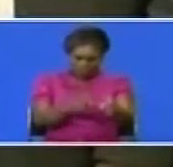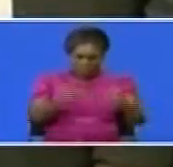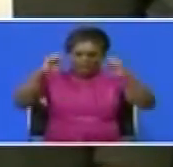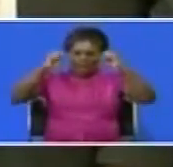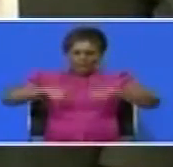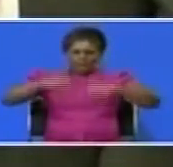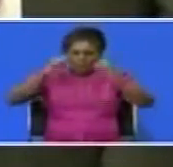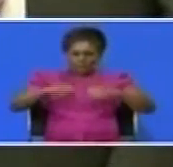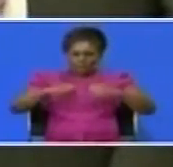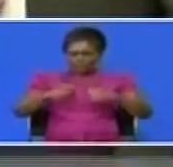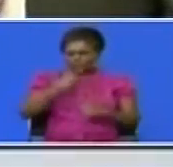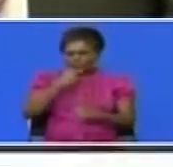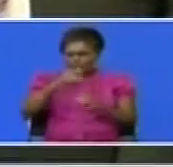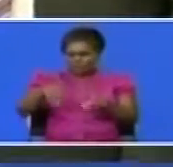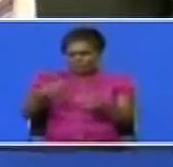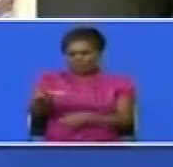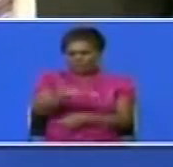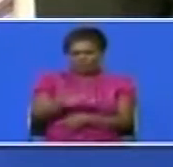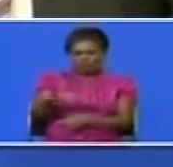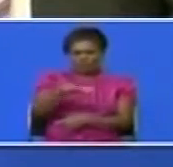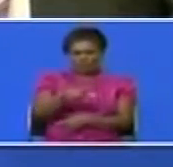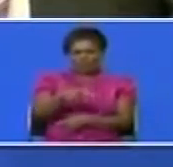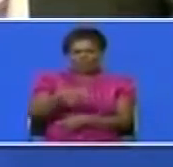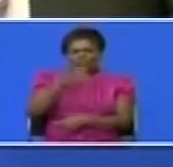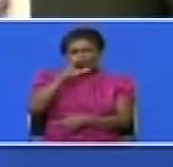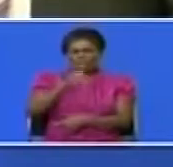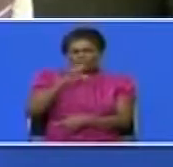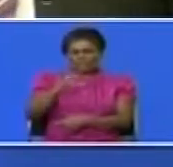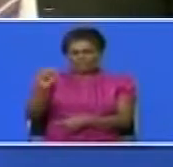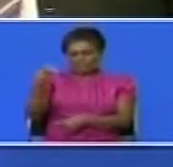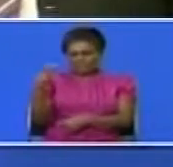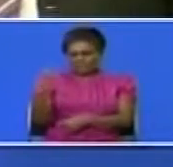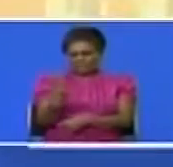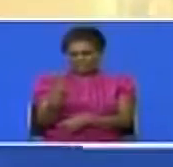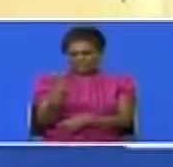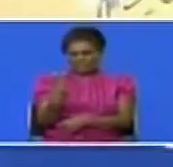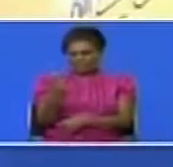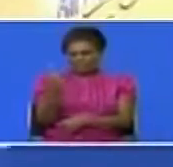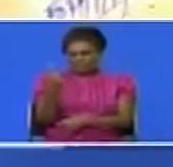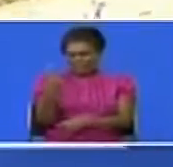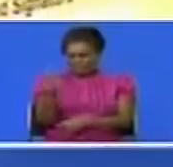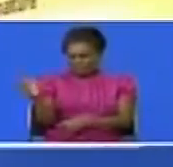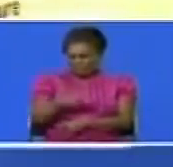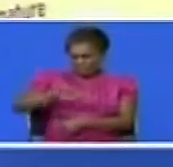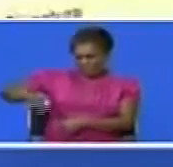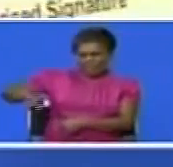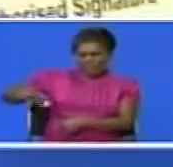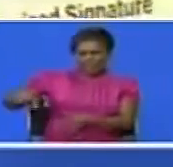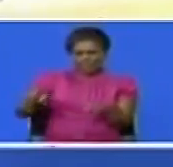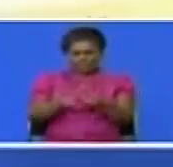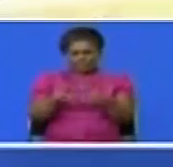with Crown, the local distributor for Sub-Miller drinks, is the second for Gor Mahia in less than a month, with the Premier League champions